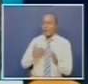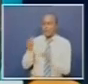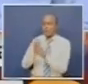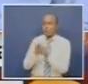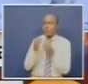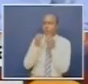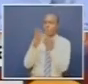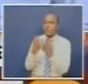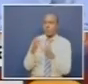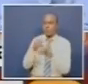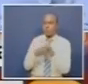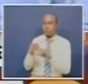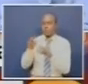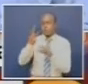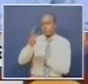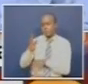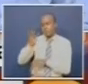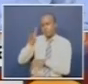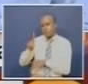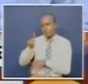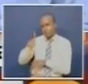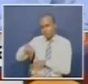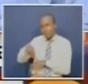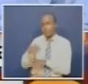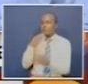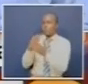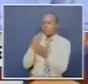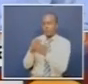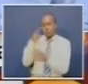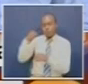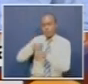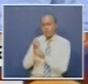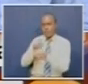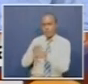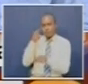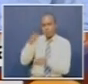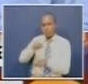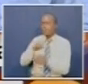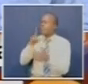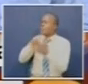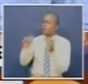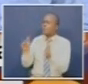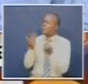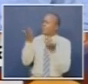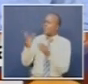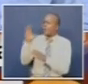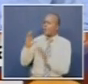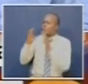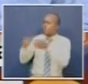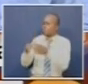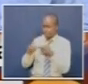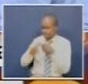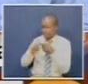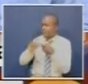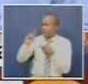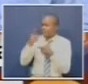coming from the Wiper Democratic Party. And I'll start with you, Hassan Omar. Thank you so much for making time for us. What is really happening in Cord? First, is Kalonzo